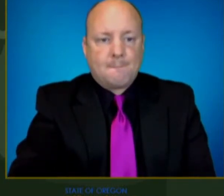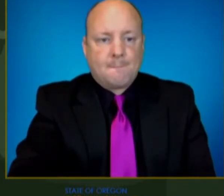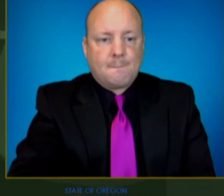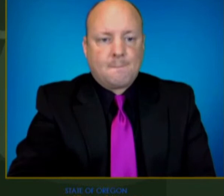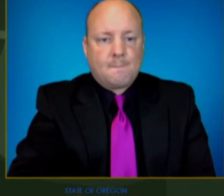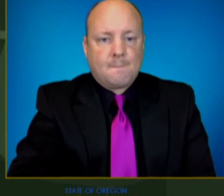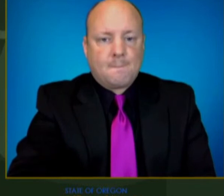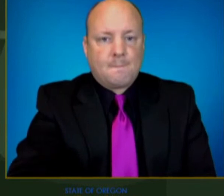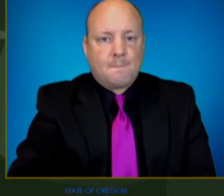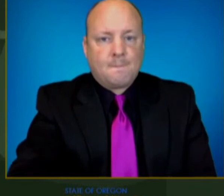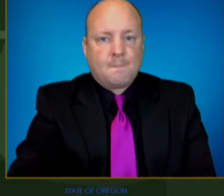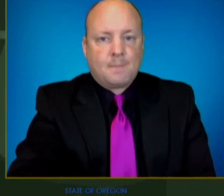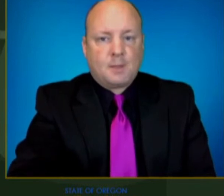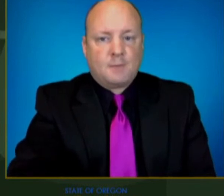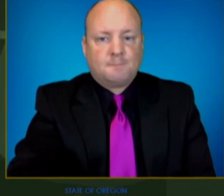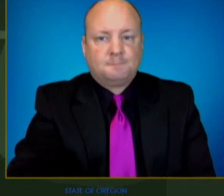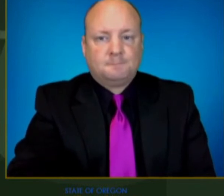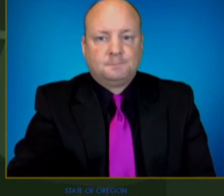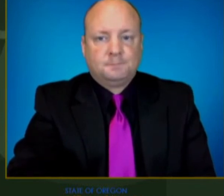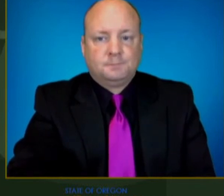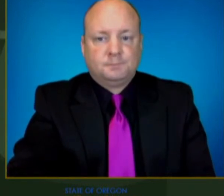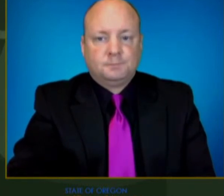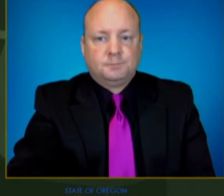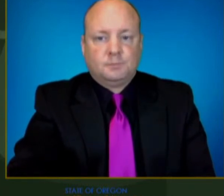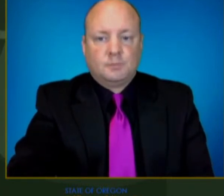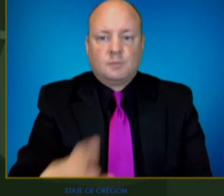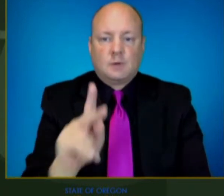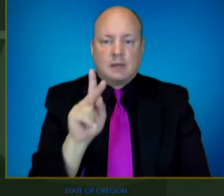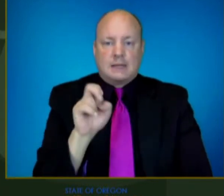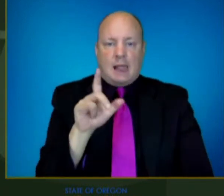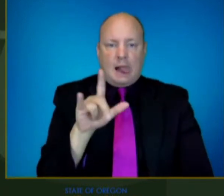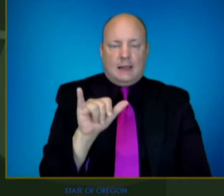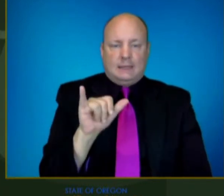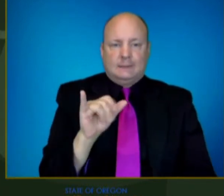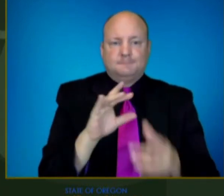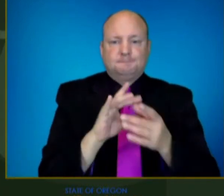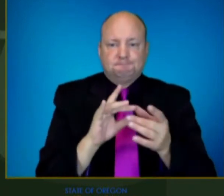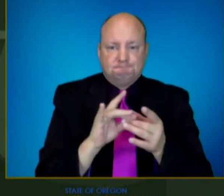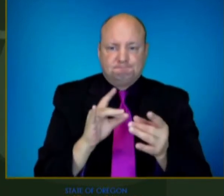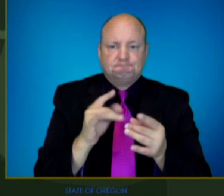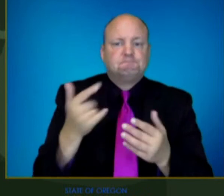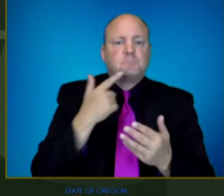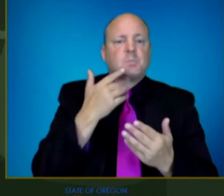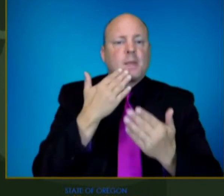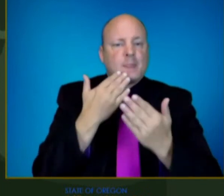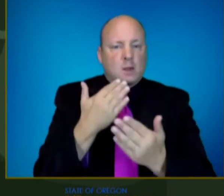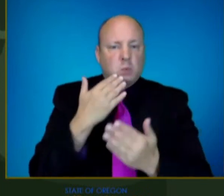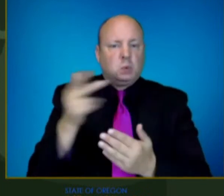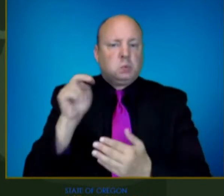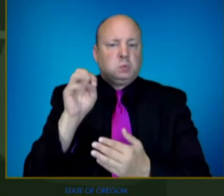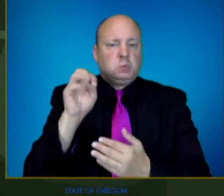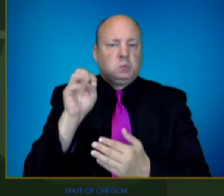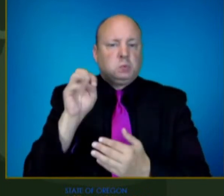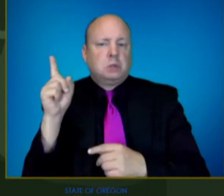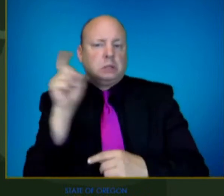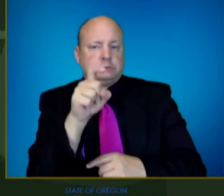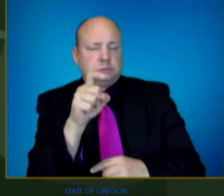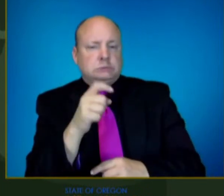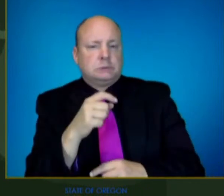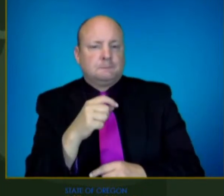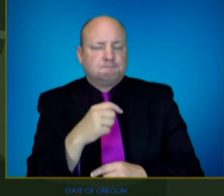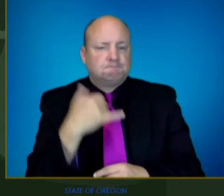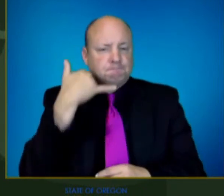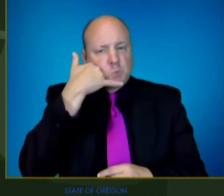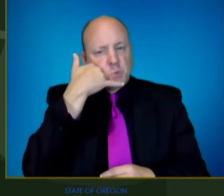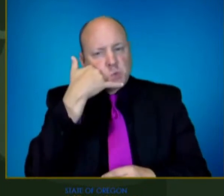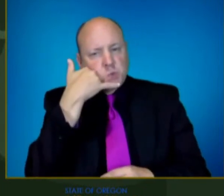Thank you for taking the time today, all of you. We really appreciate it. I have 2 questions, if you will. Governor, the first one is for you.